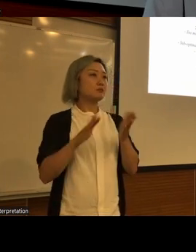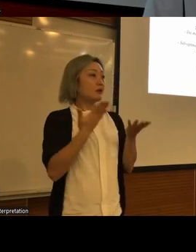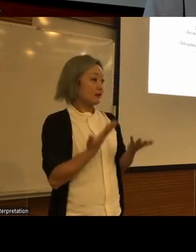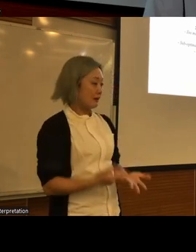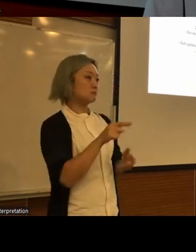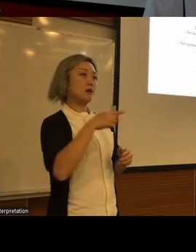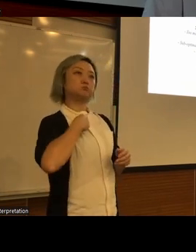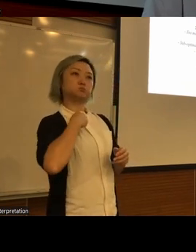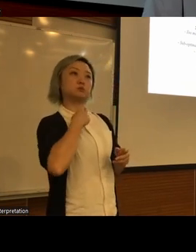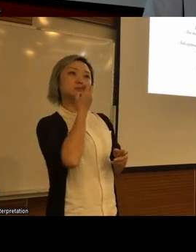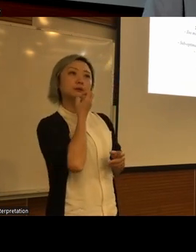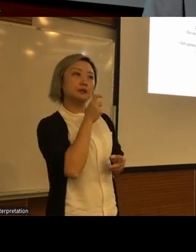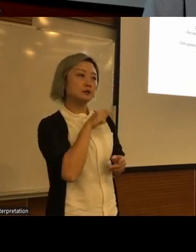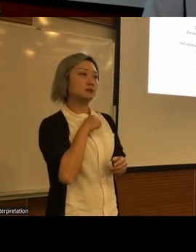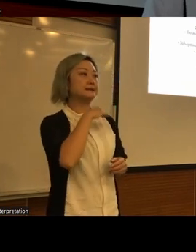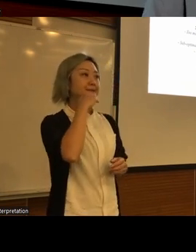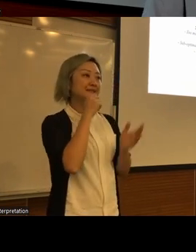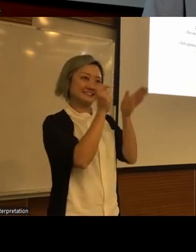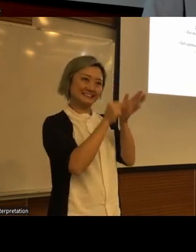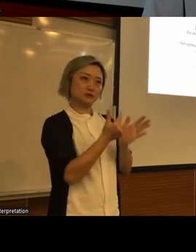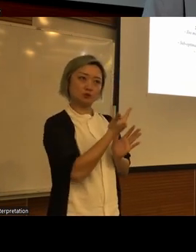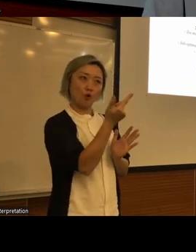syllables, and your